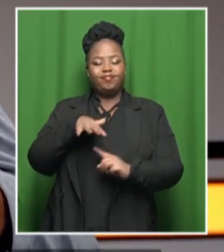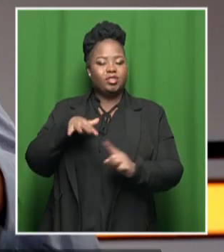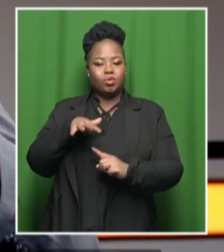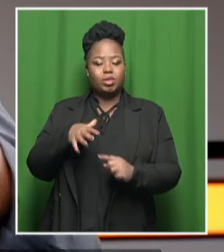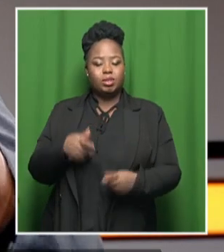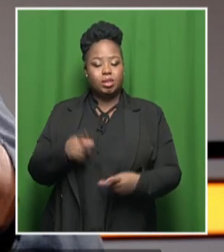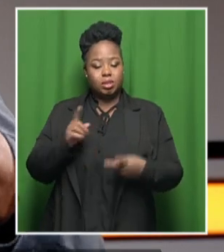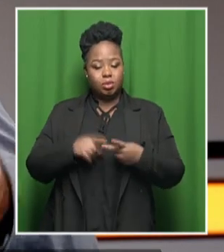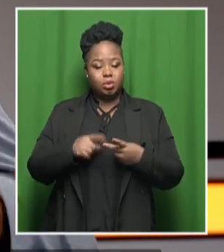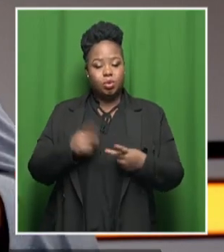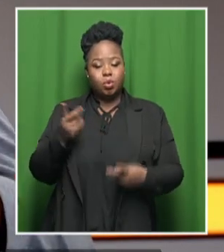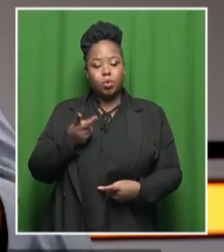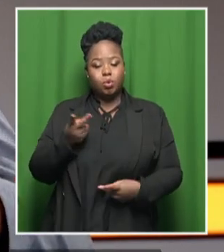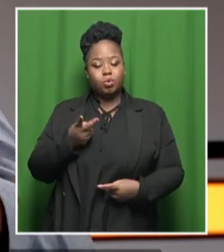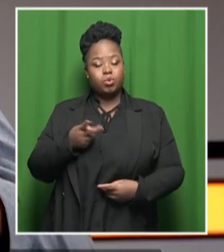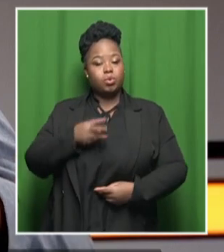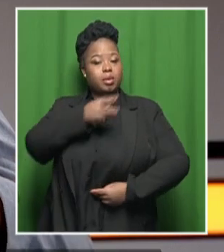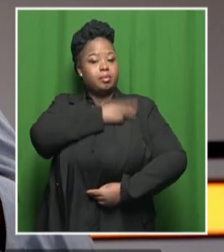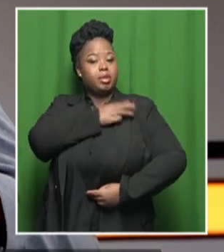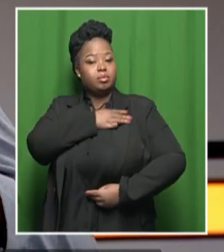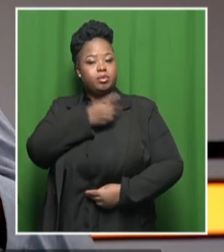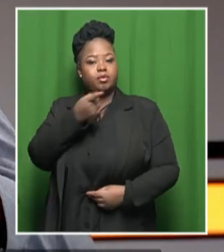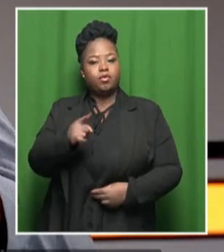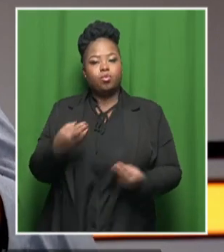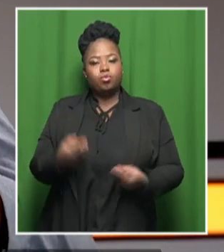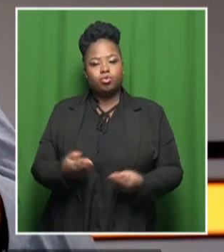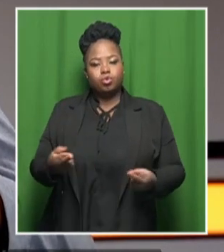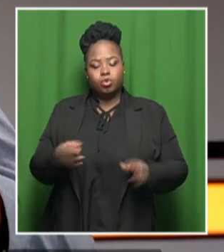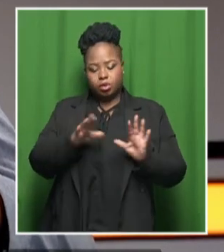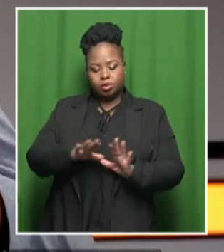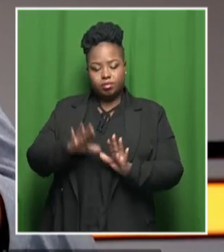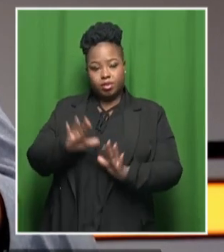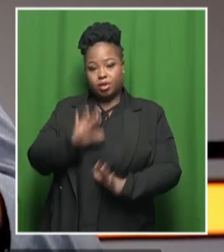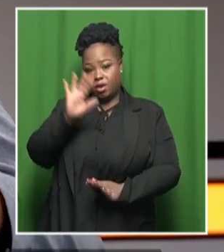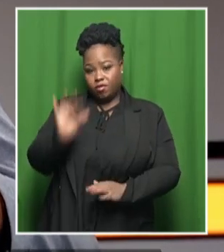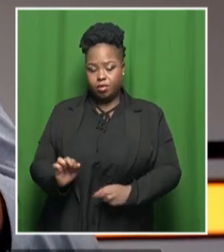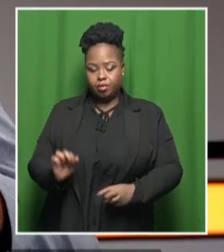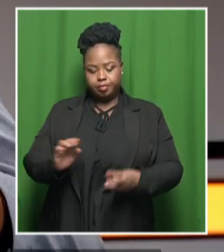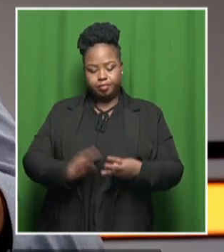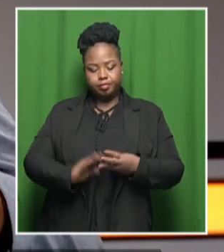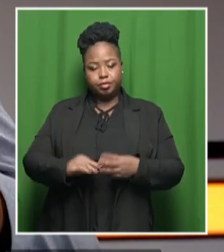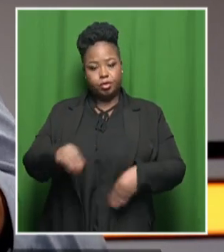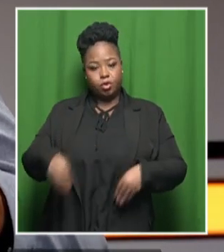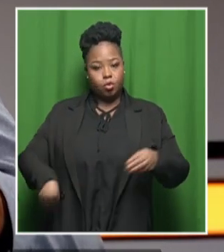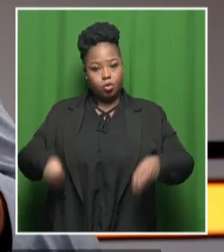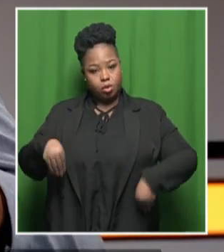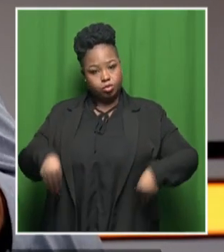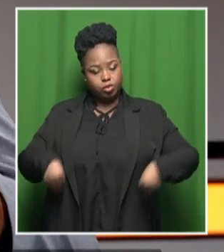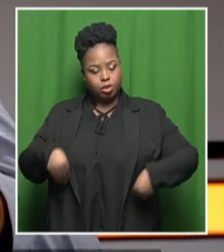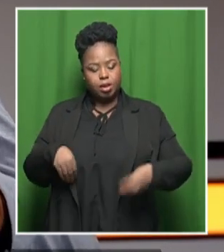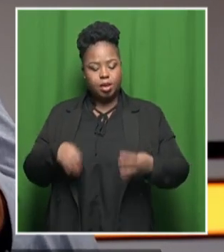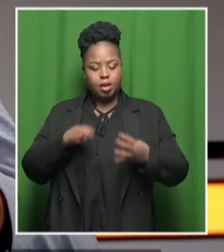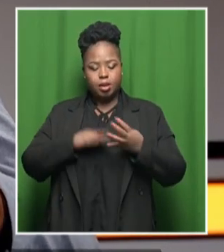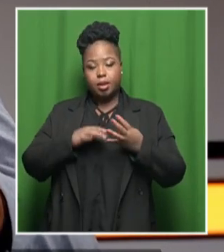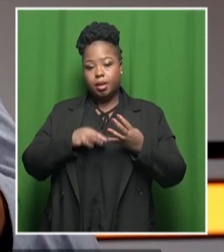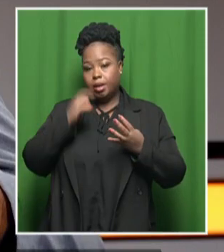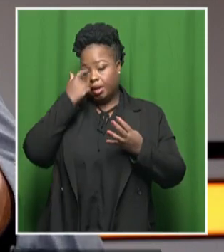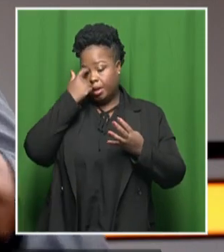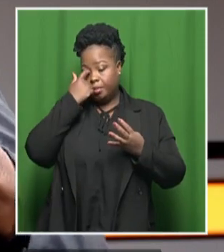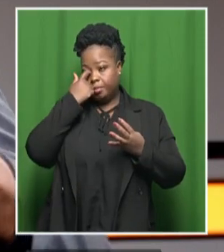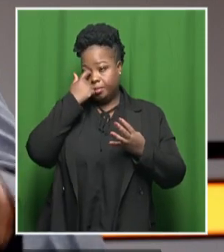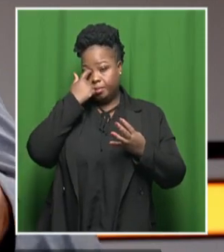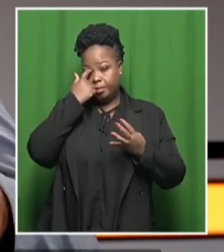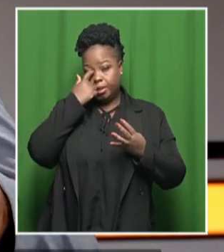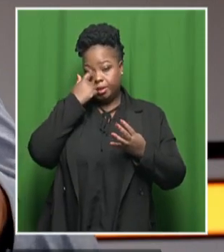leading to the management of the resources of the continent, the issue of corruption, the issues of